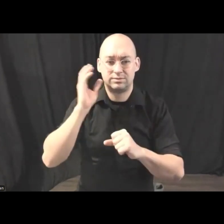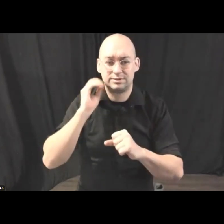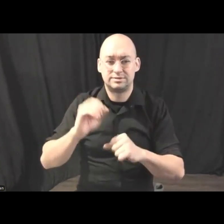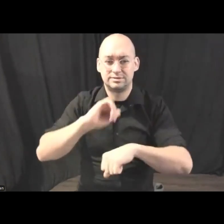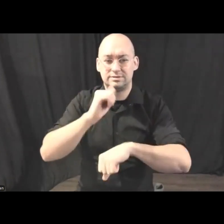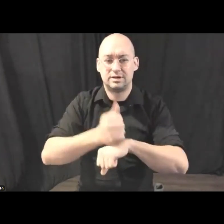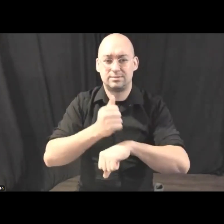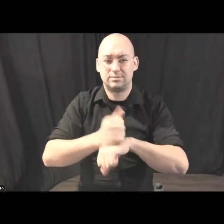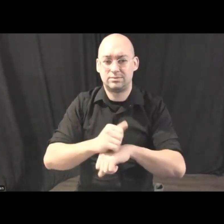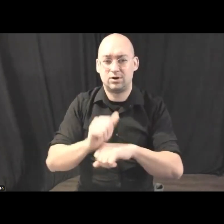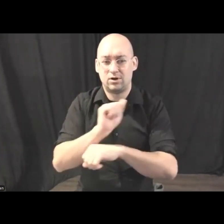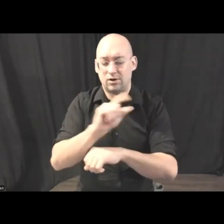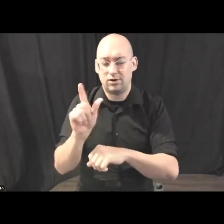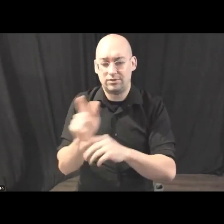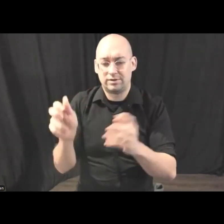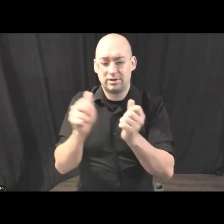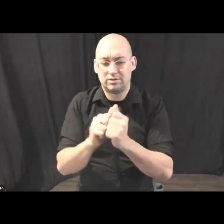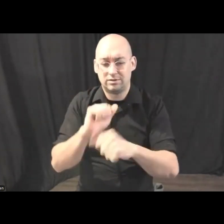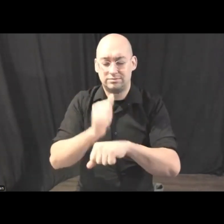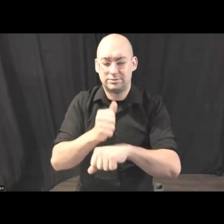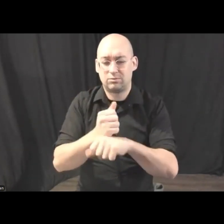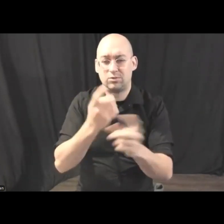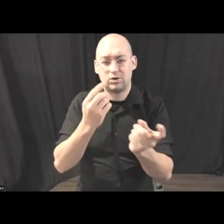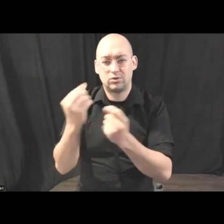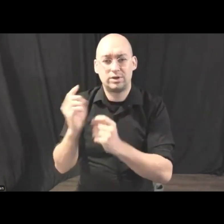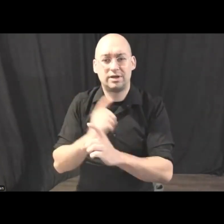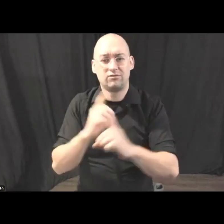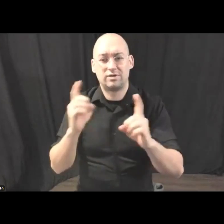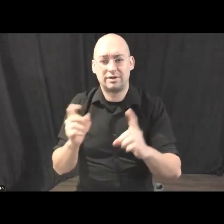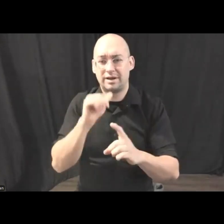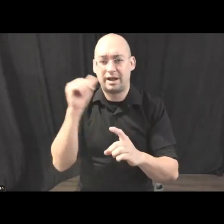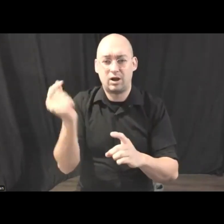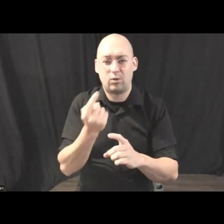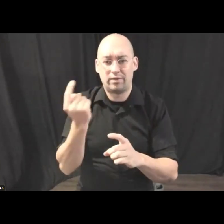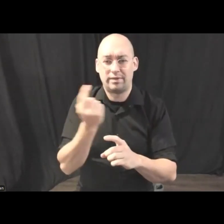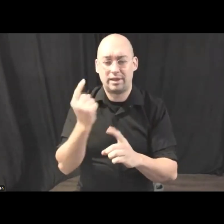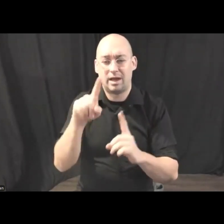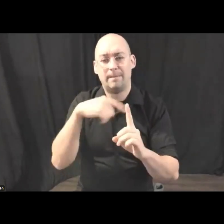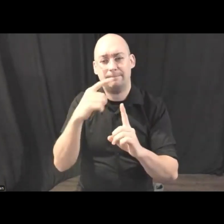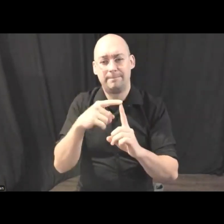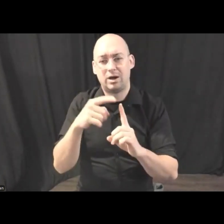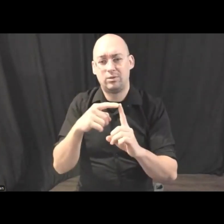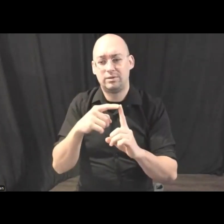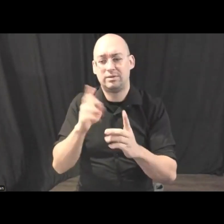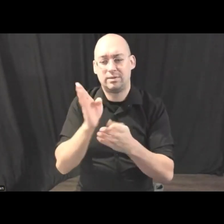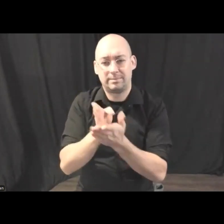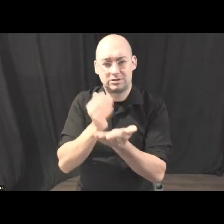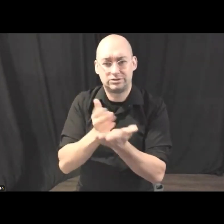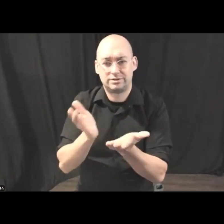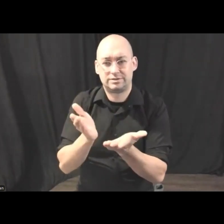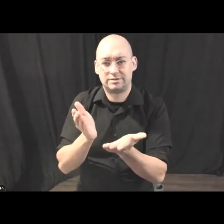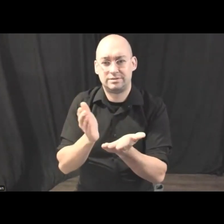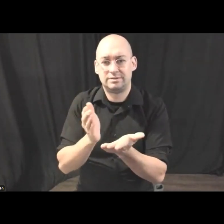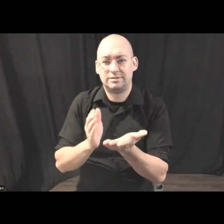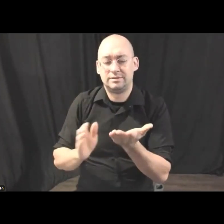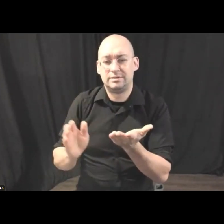all together identified that we need to be doing differently. So it's not just about budget and what we can get in the